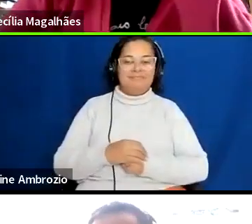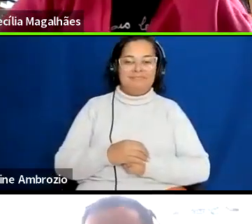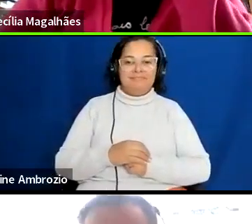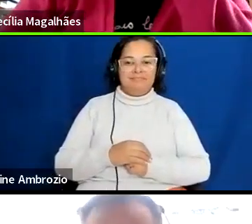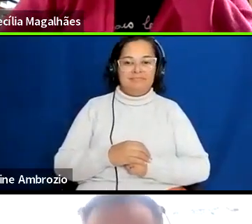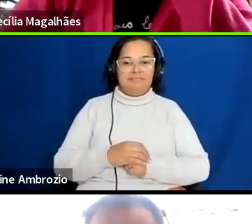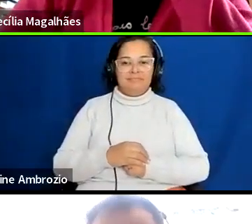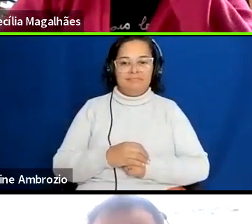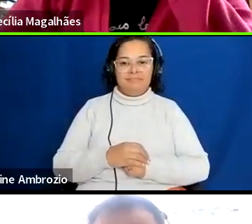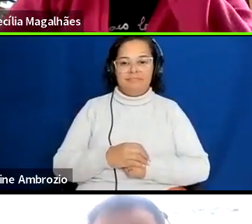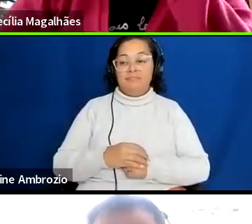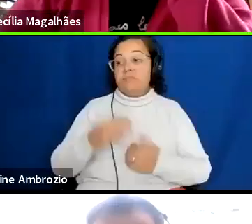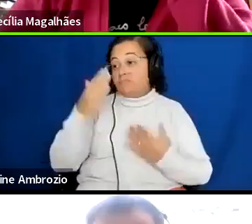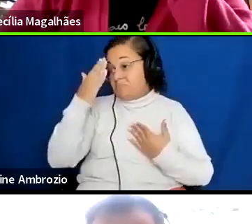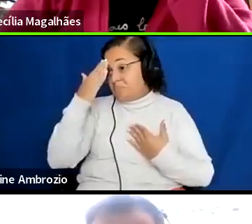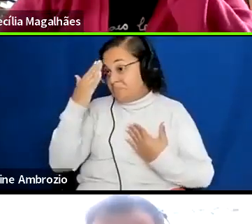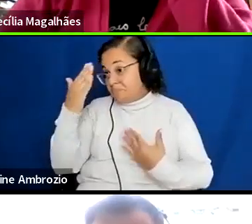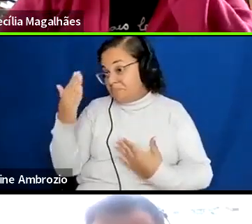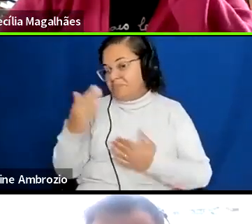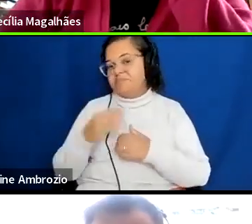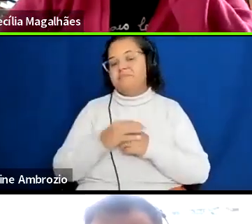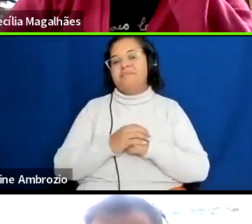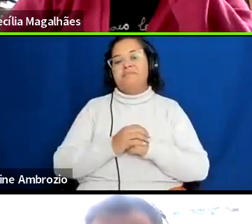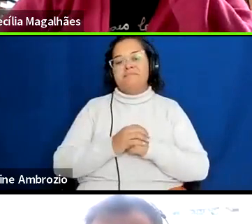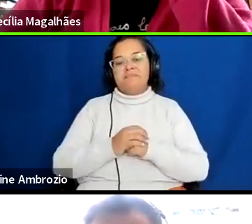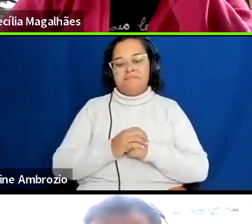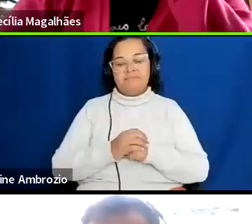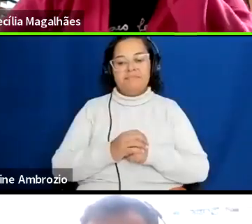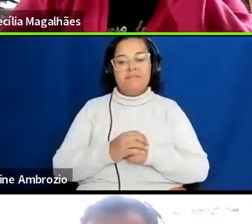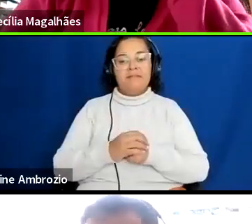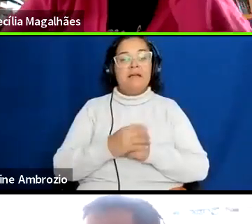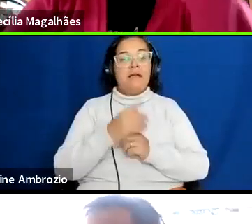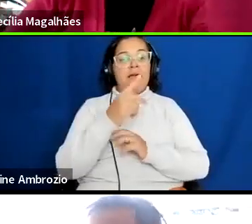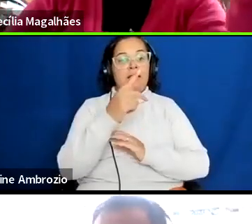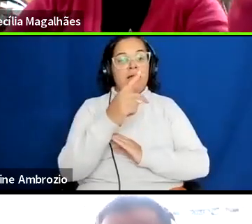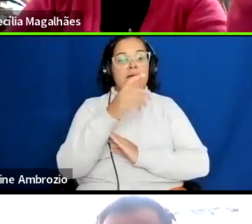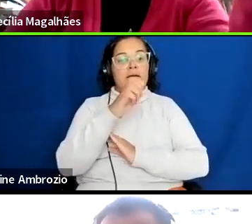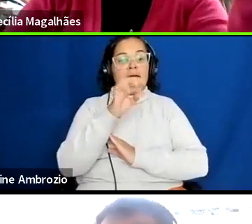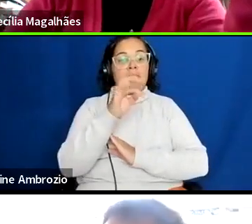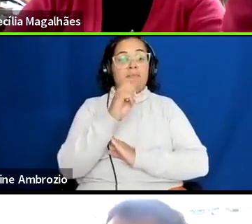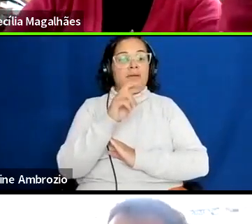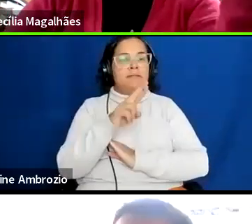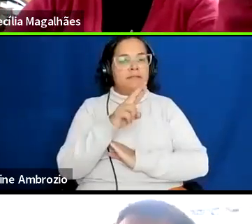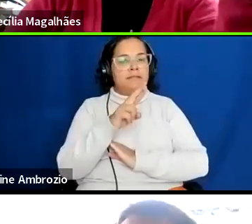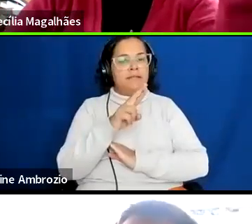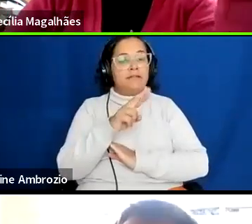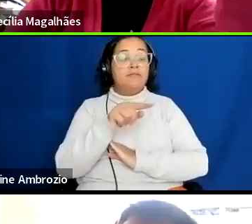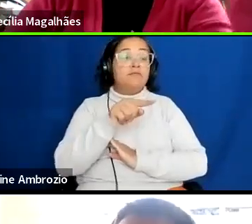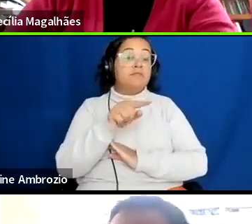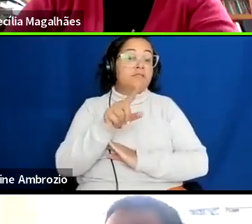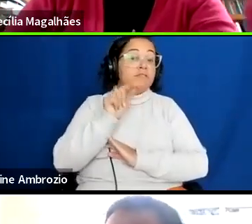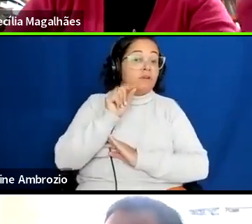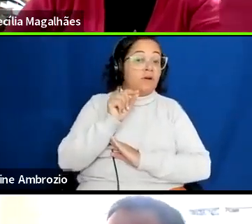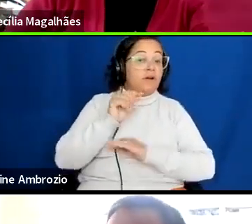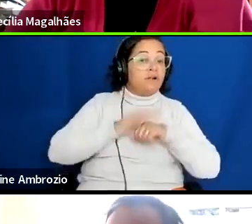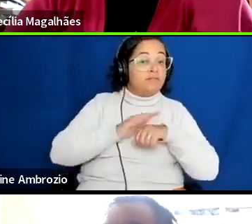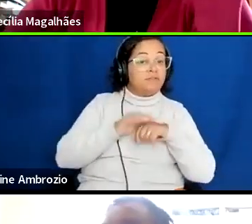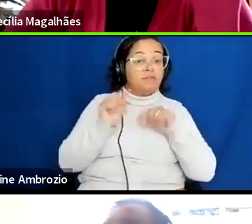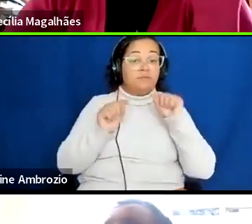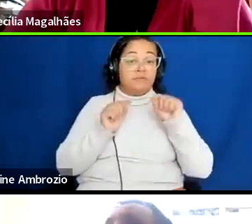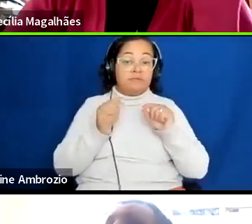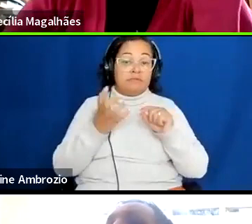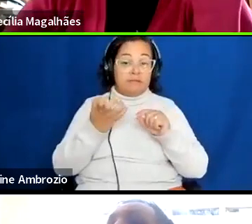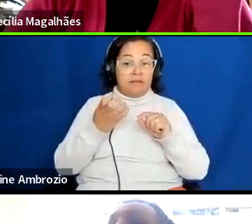Okay, thank you. And so, Peter, so what do you prefer to do now, to see the other questions or go